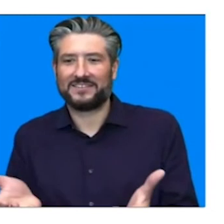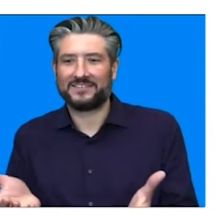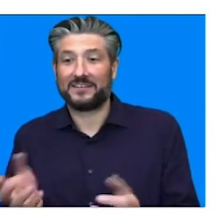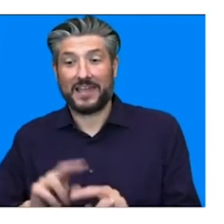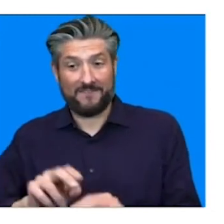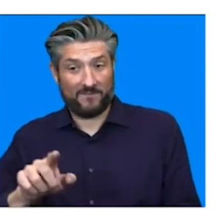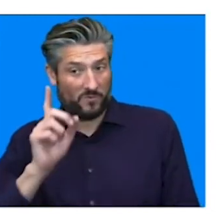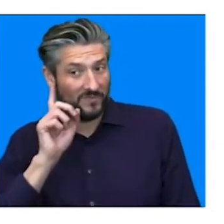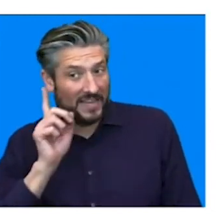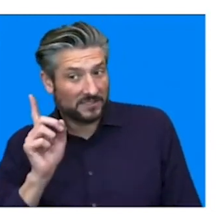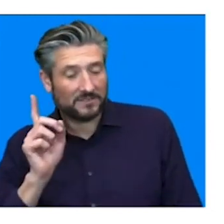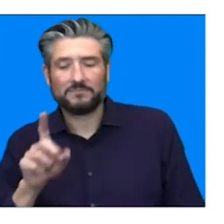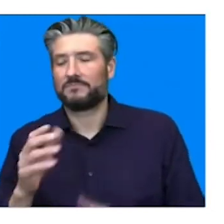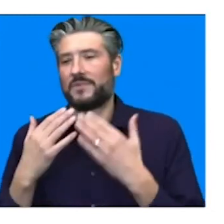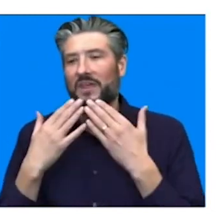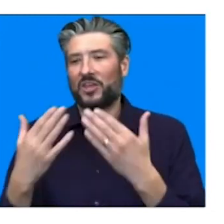listening.